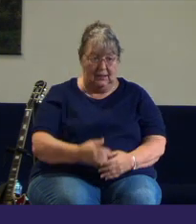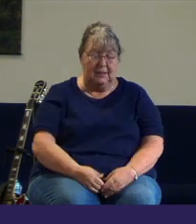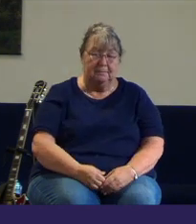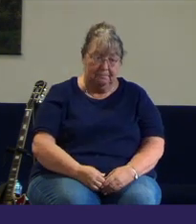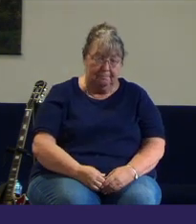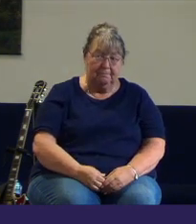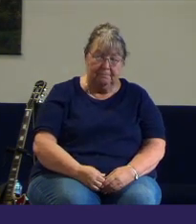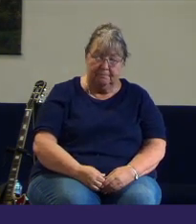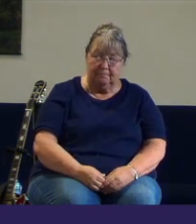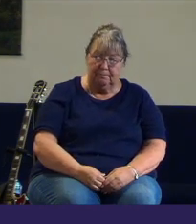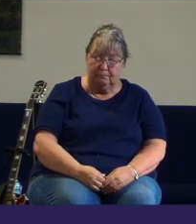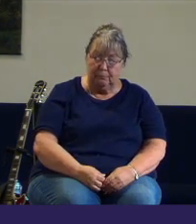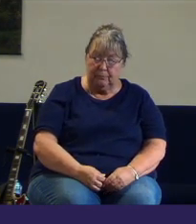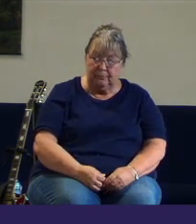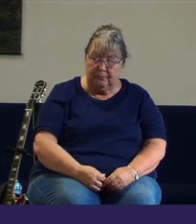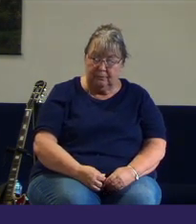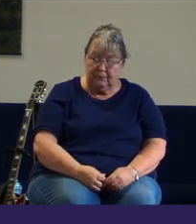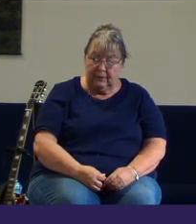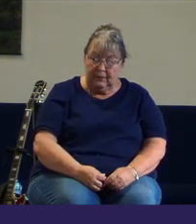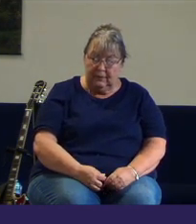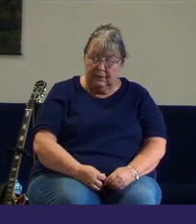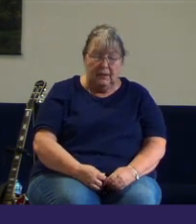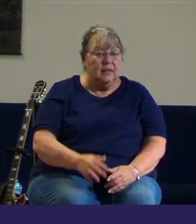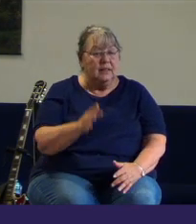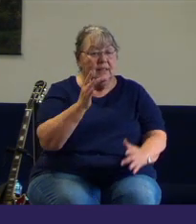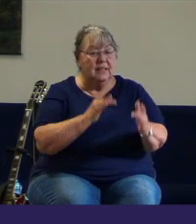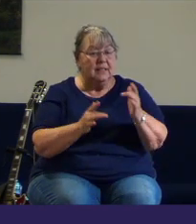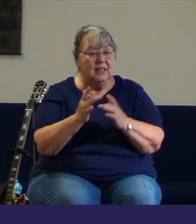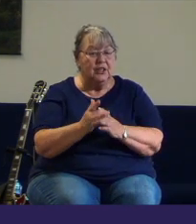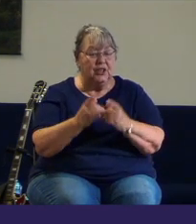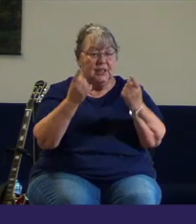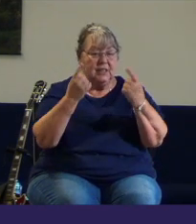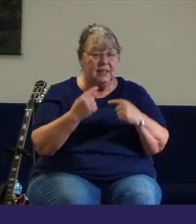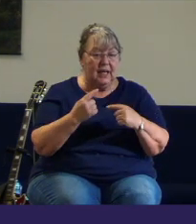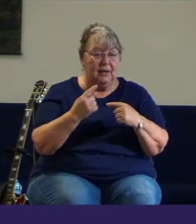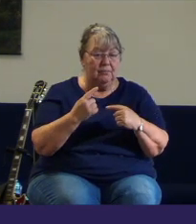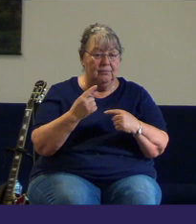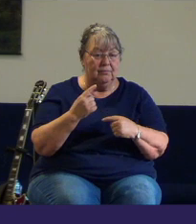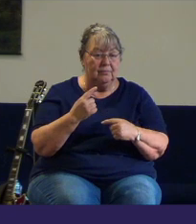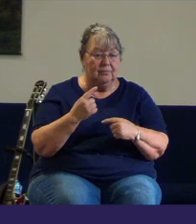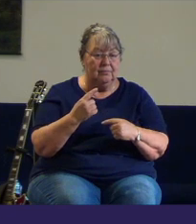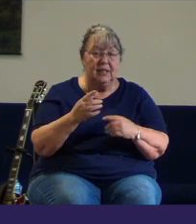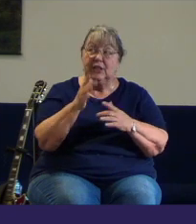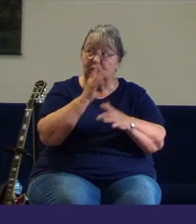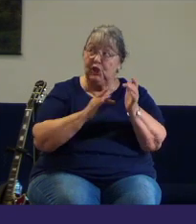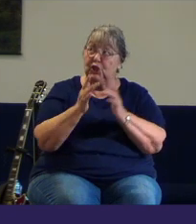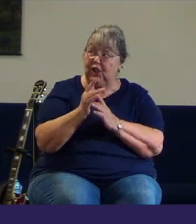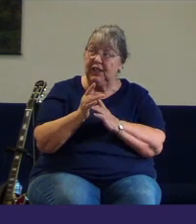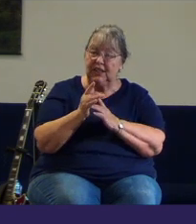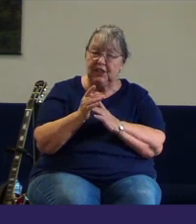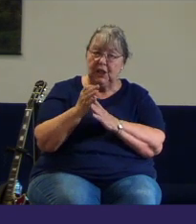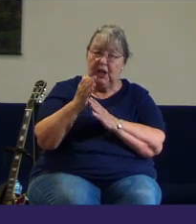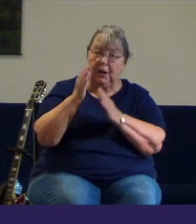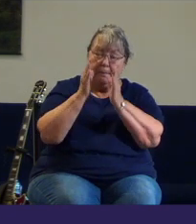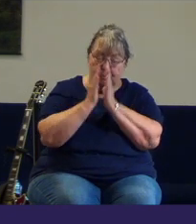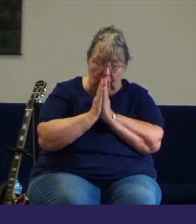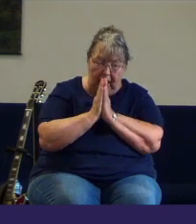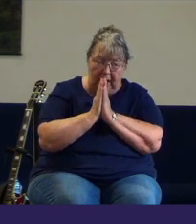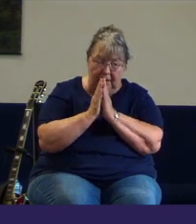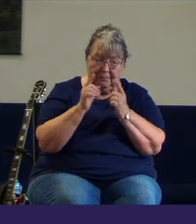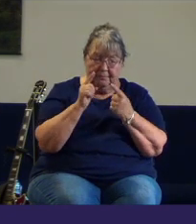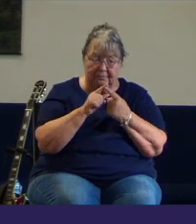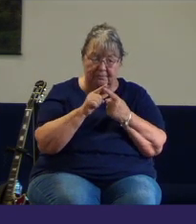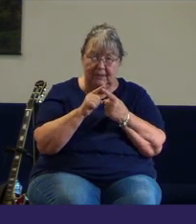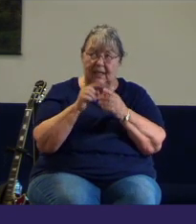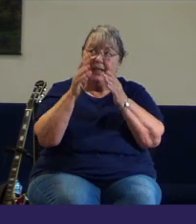And so he came, and he was a man of prayer. Jesus prayed. Jesus preached. He shared the message. He says, let